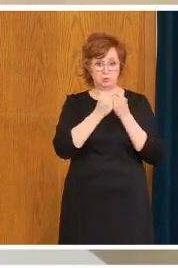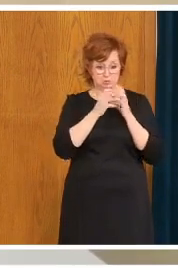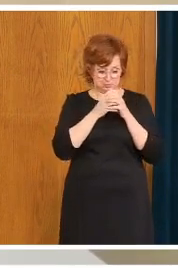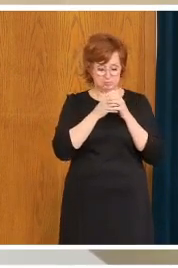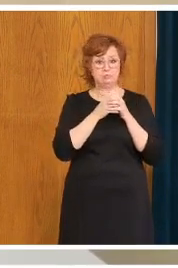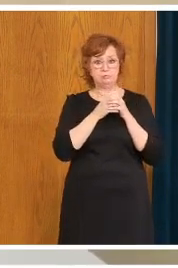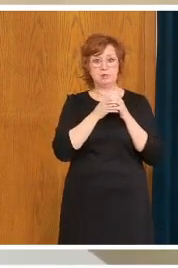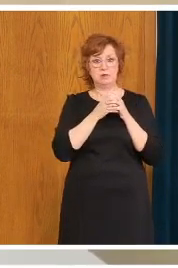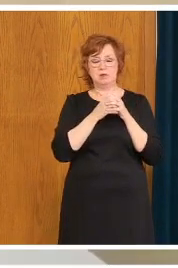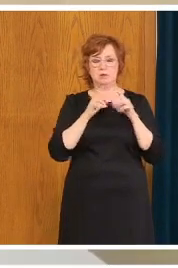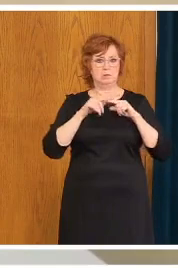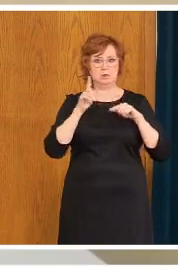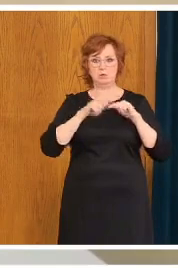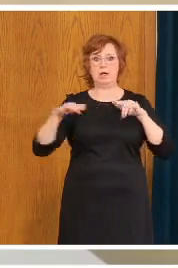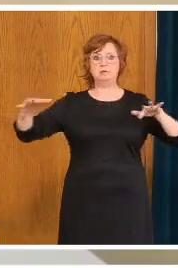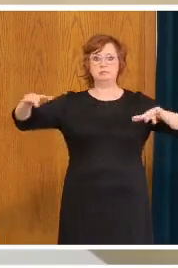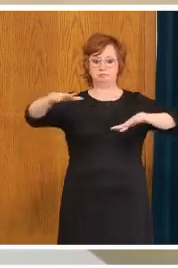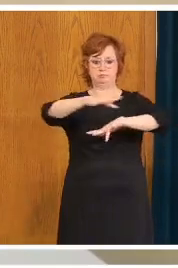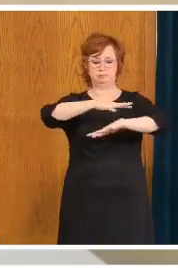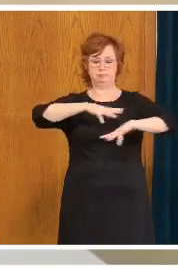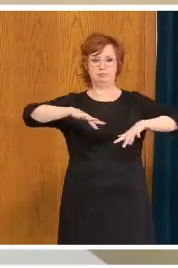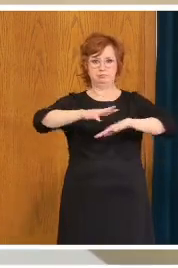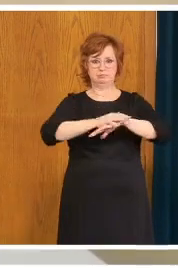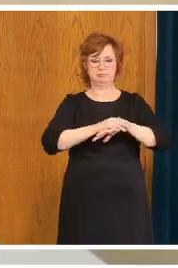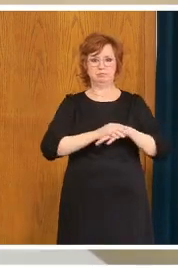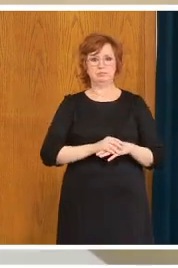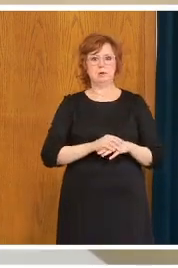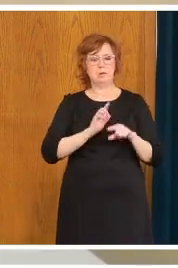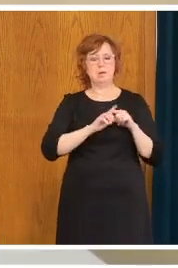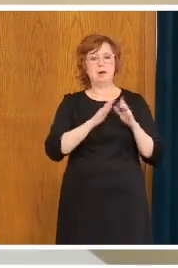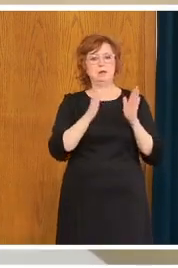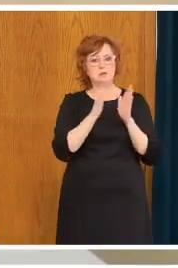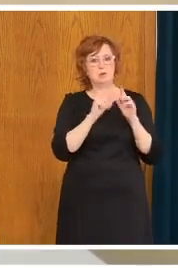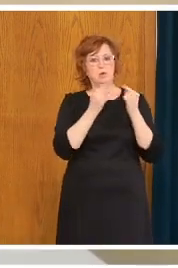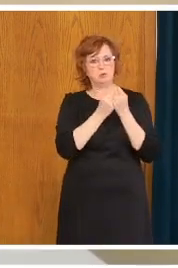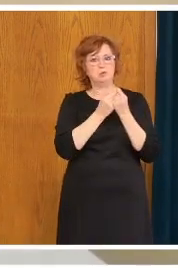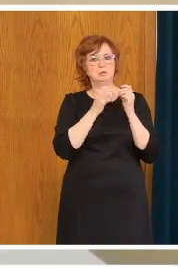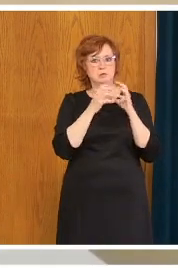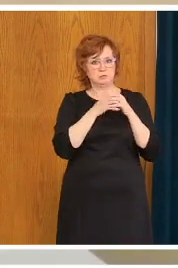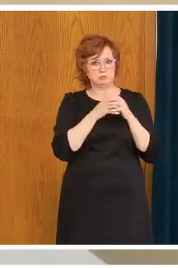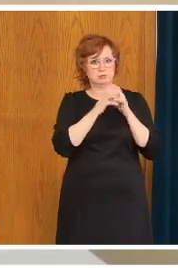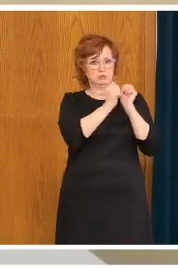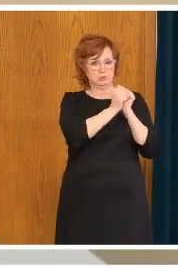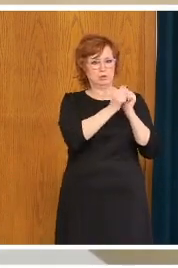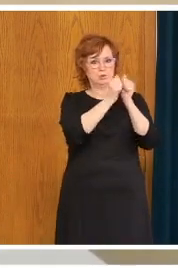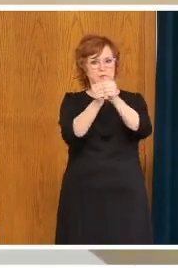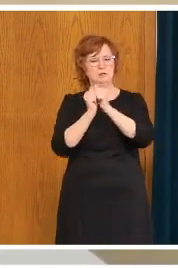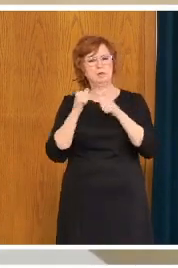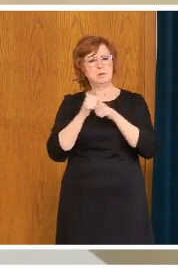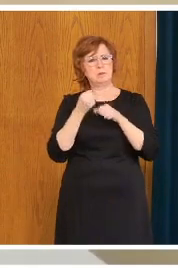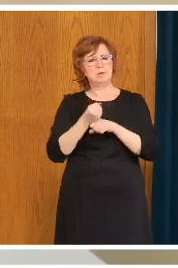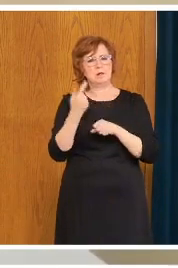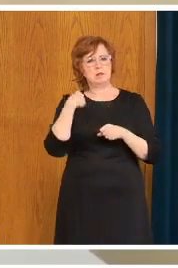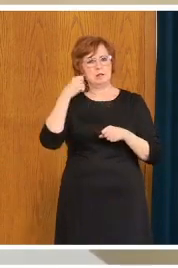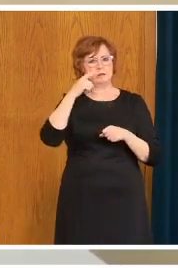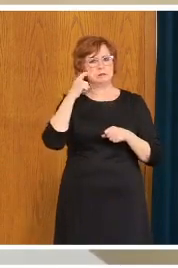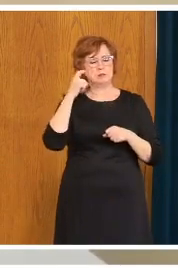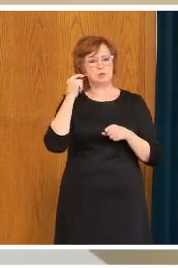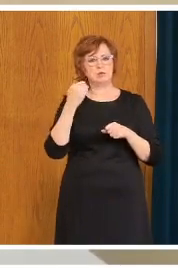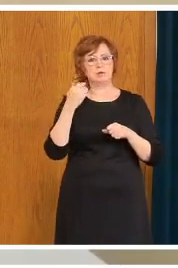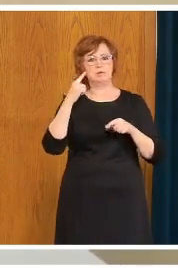mingling of large number of people, with a bit some cohorting. And we've done that, if you remember, last summer as well, with the